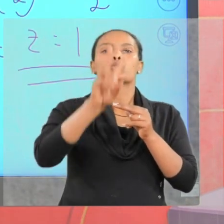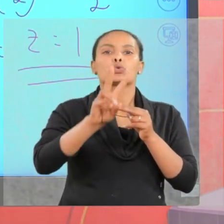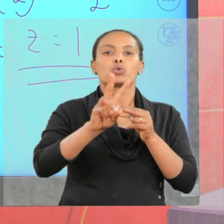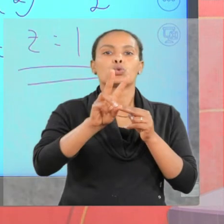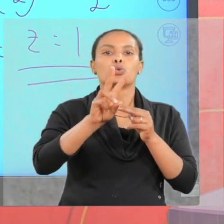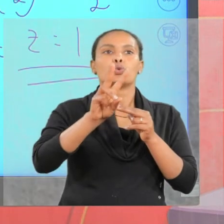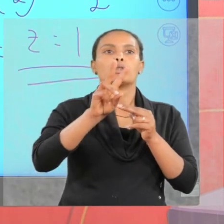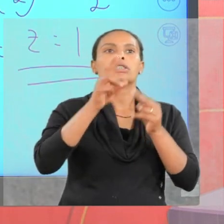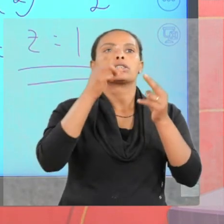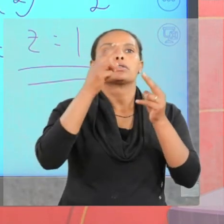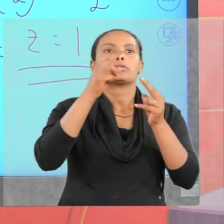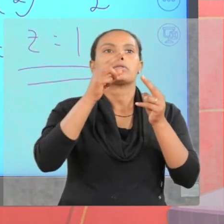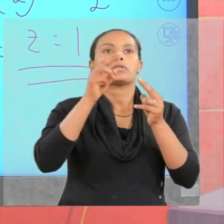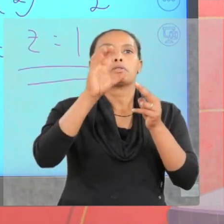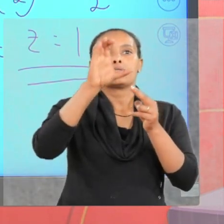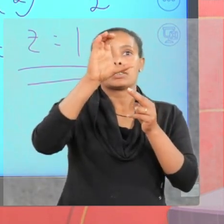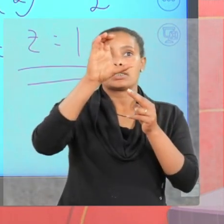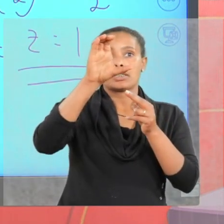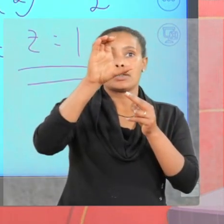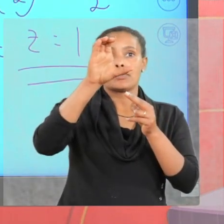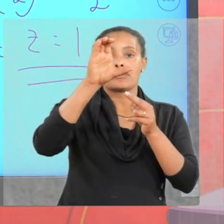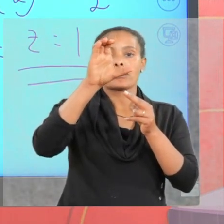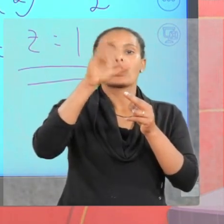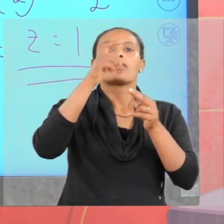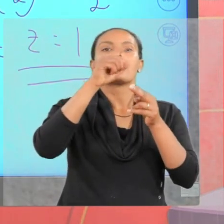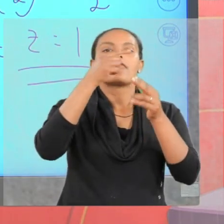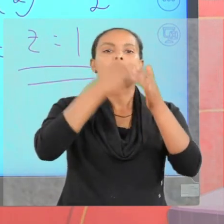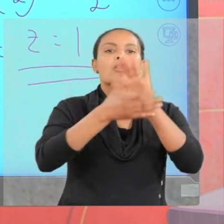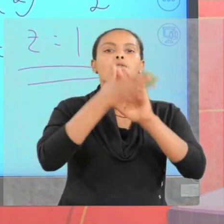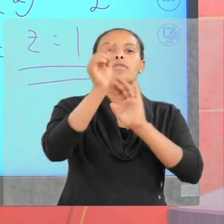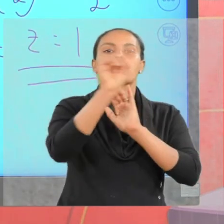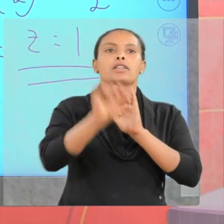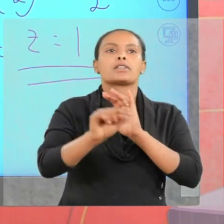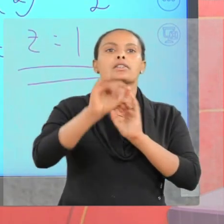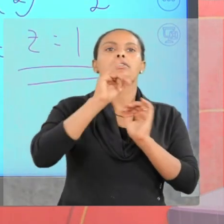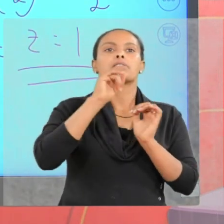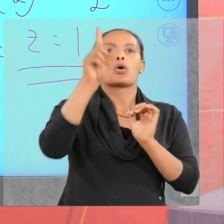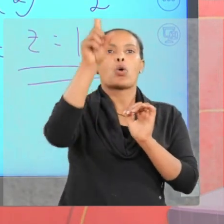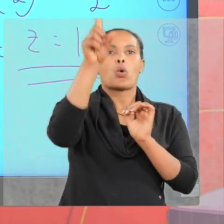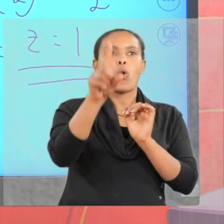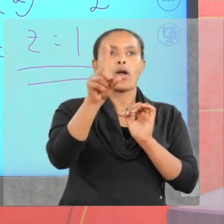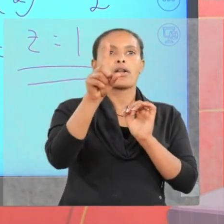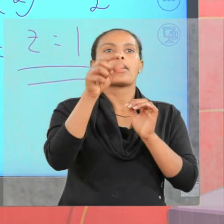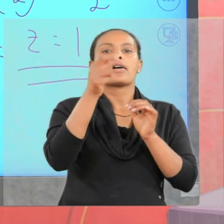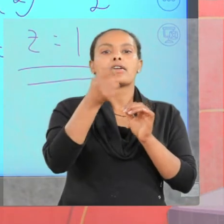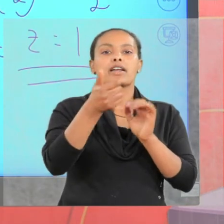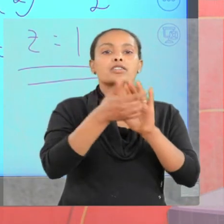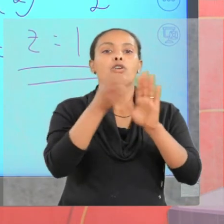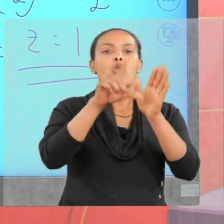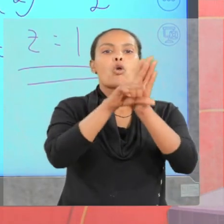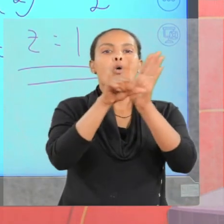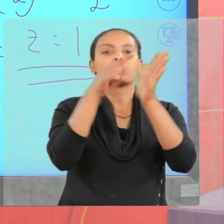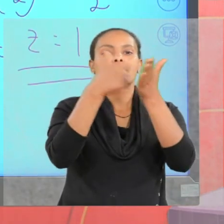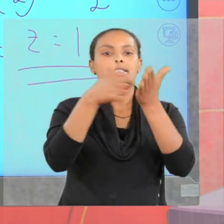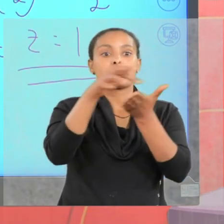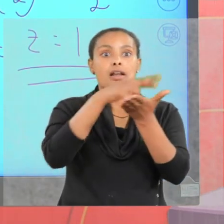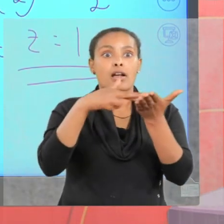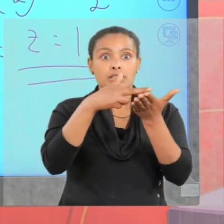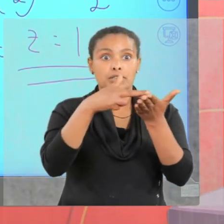power Z, the value of Z is 1. Now this is the rate law for this